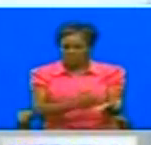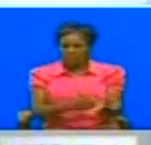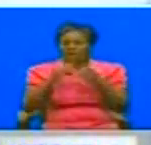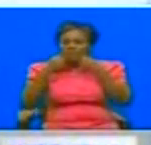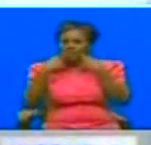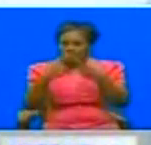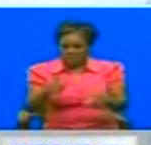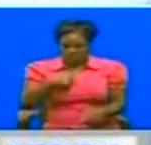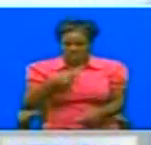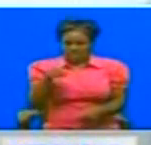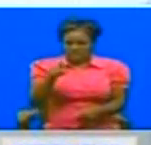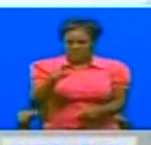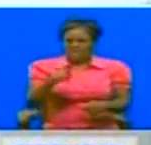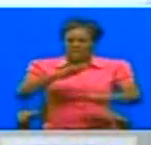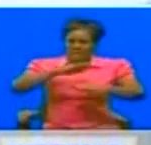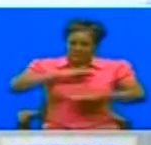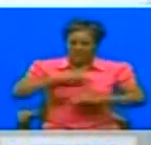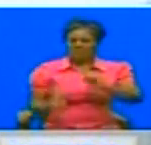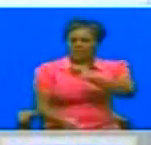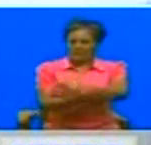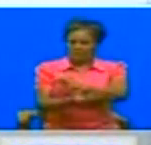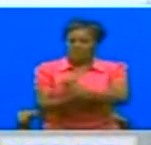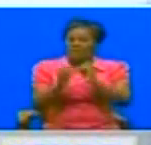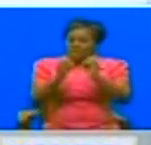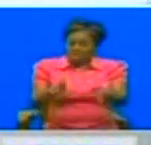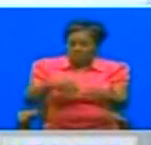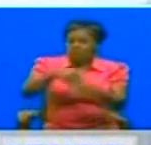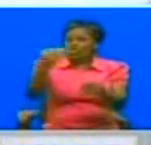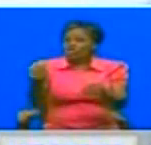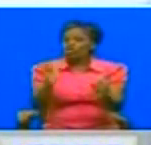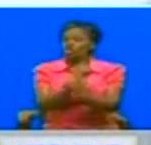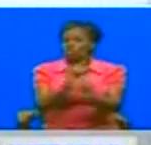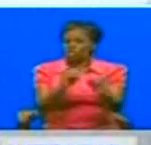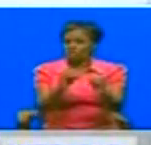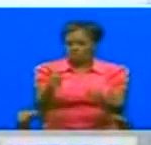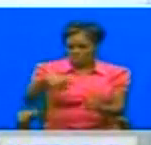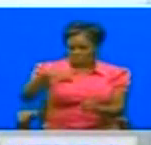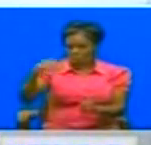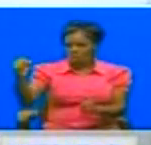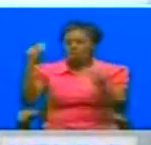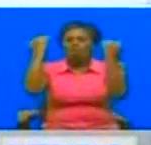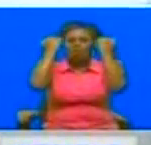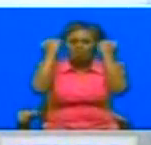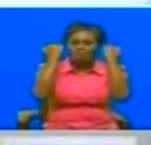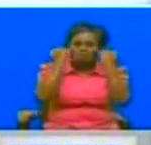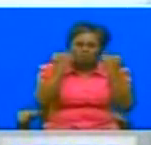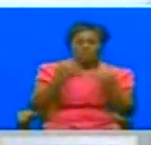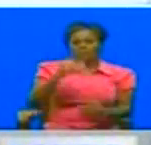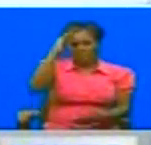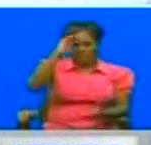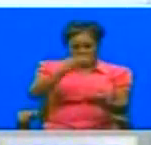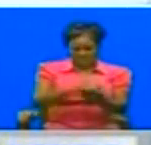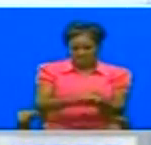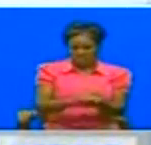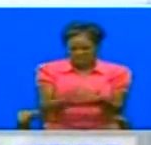them that we feel we have given enough advice, and that if the directive is not rescinded, we shall be going to court. And I do believe we shall be going to